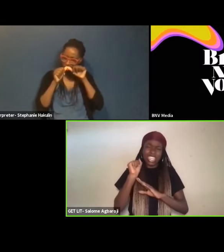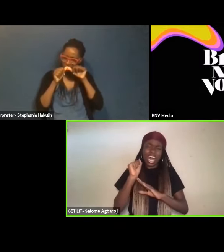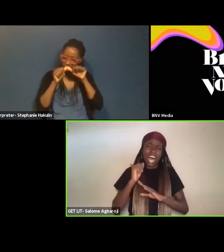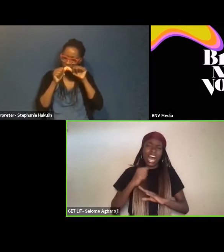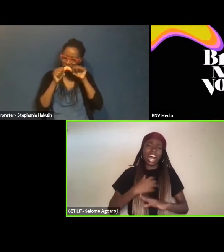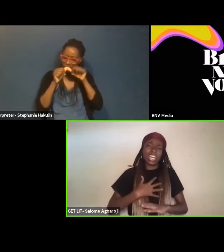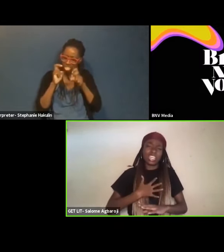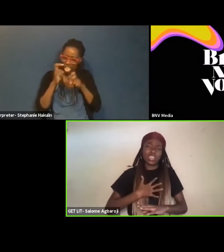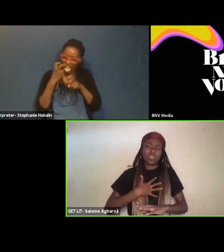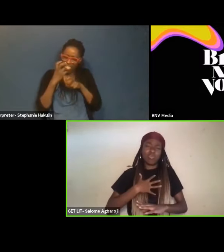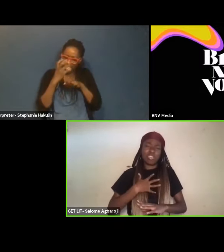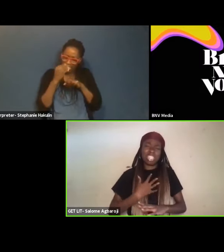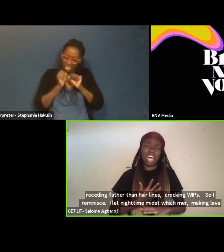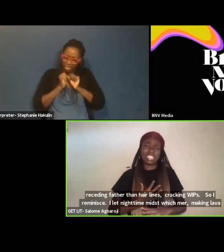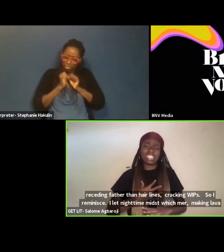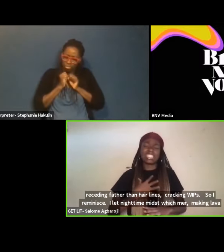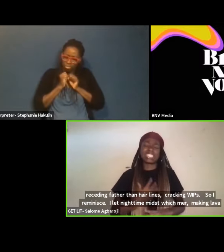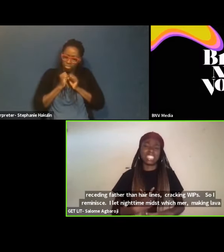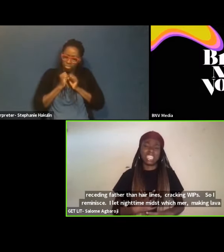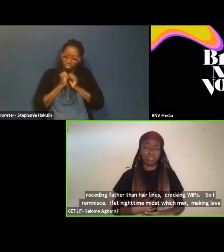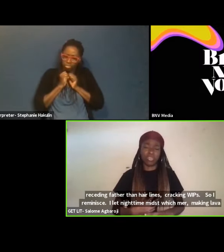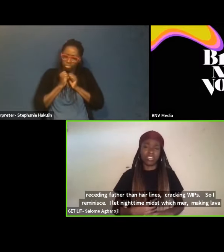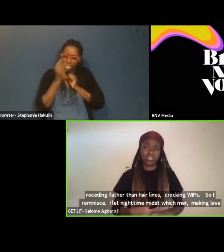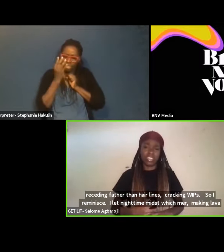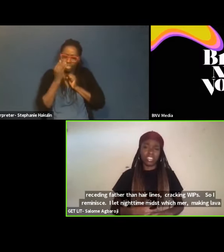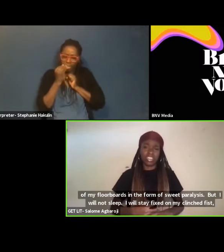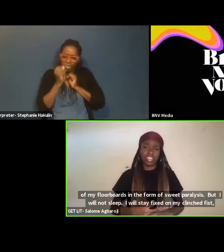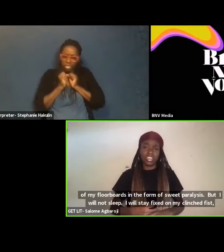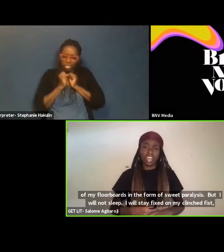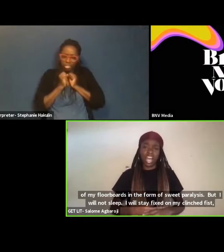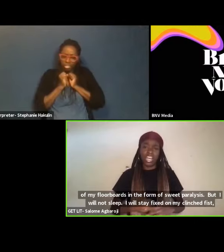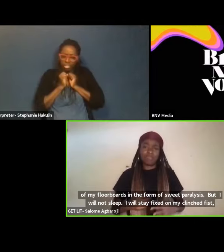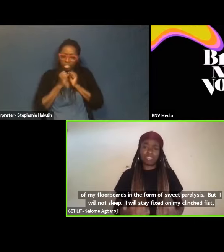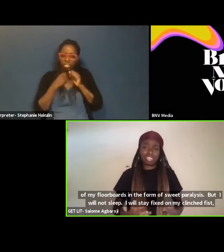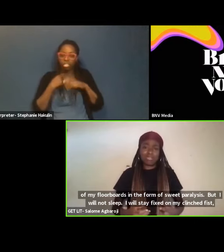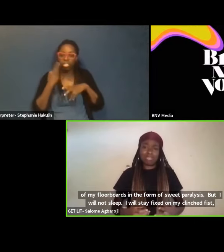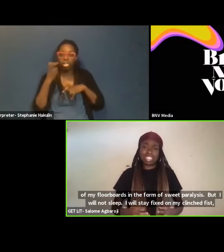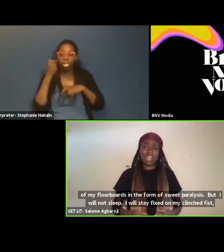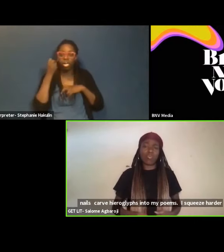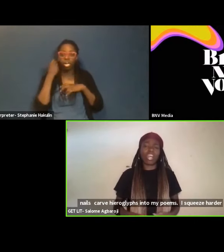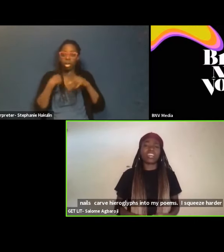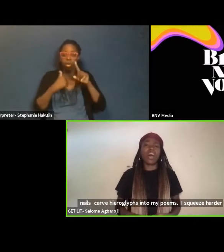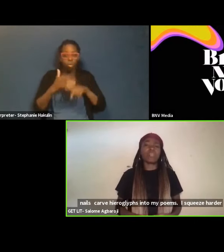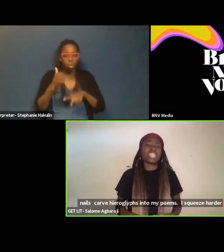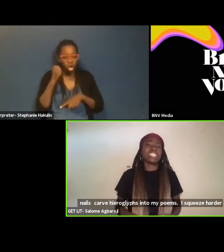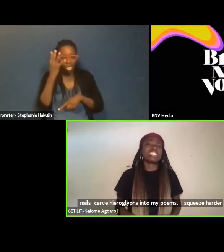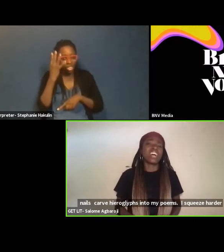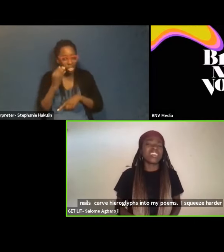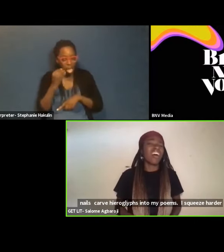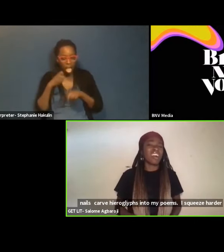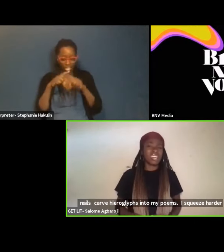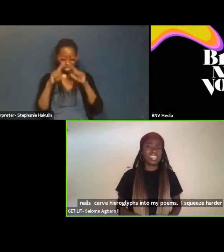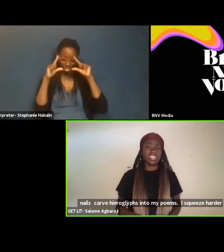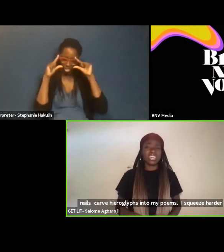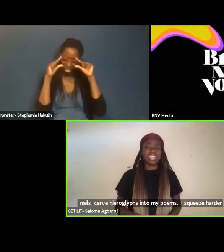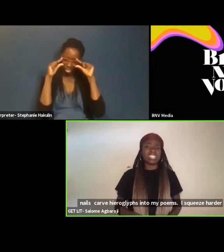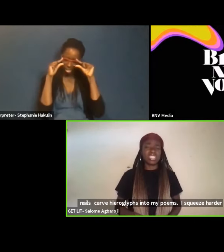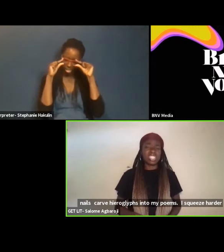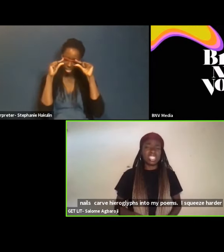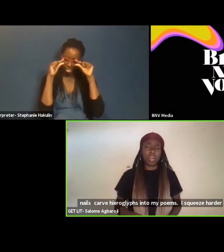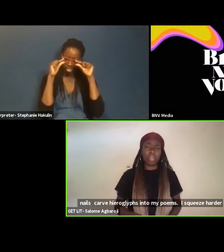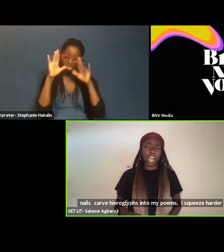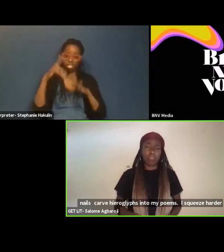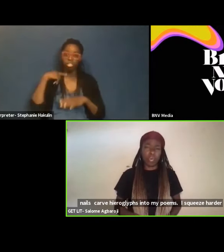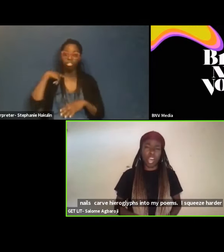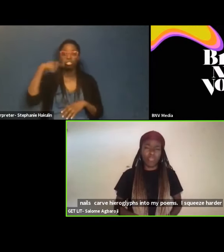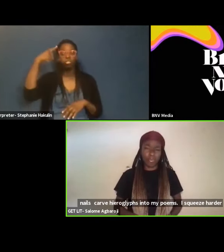but I will not sleep. I have dreams that a white cop let his gun cock, turned